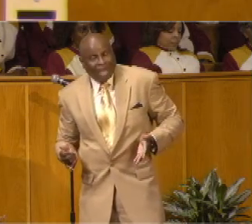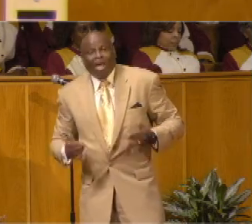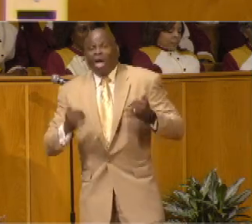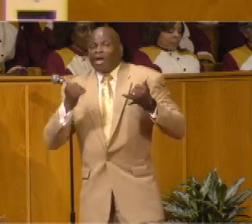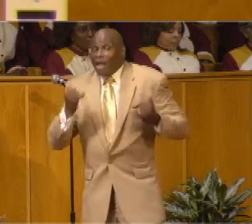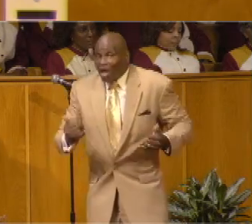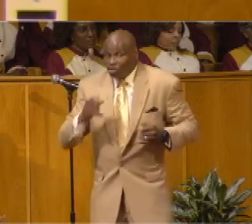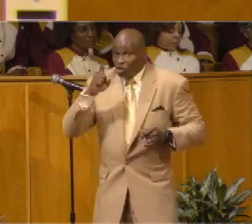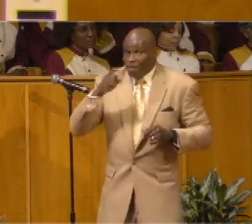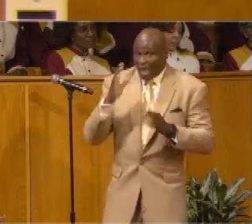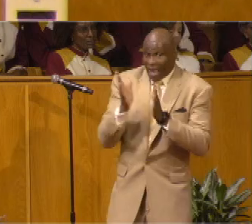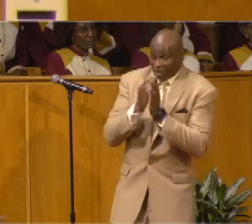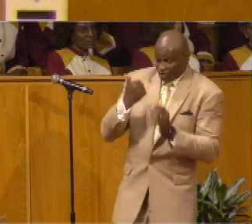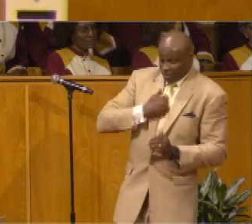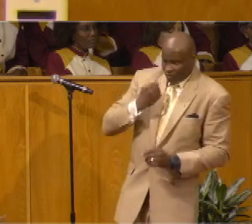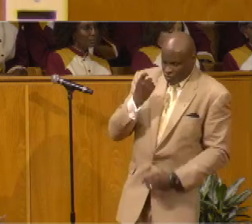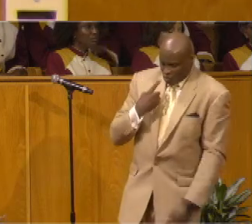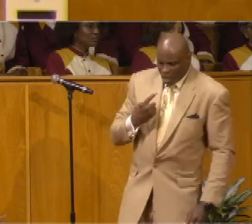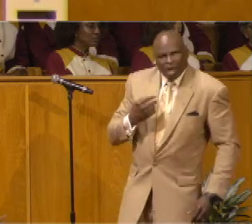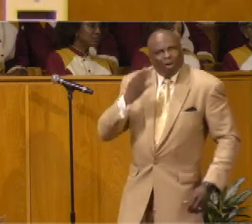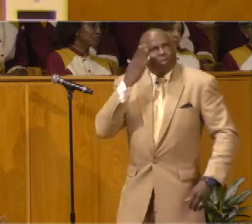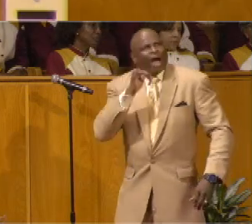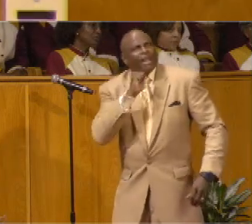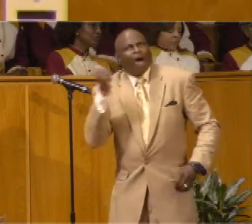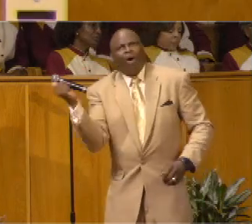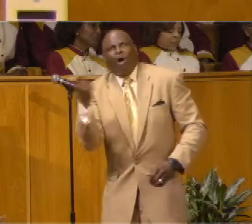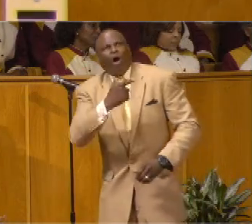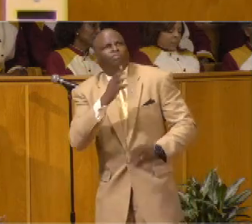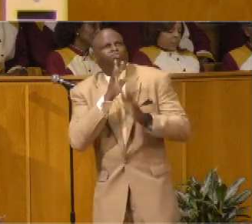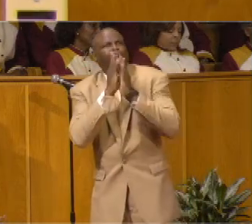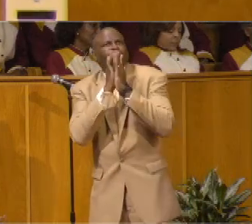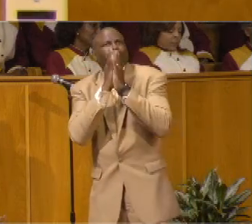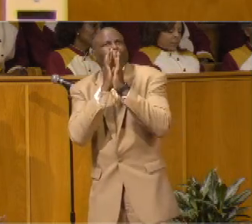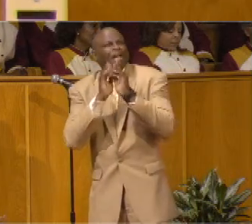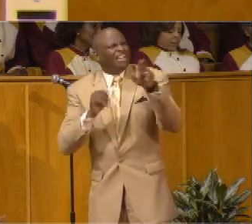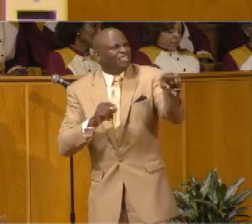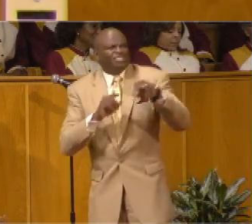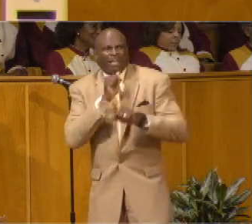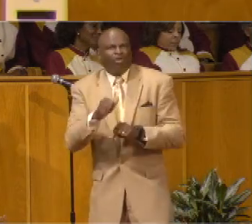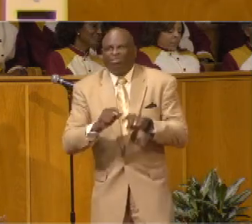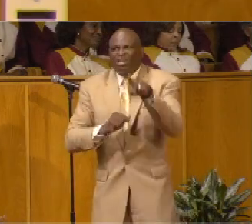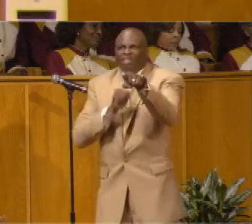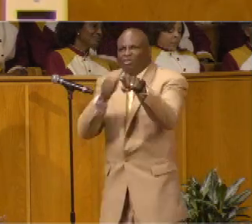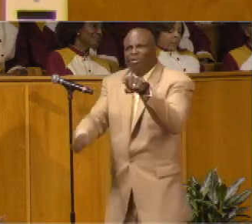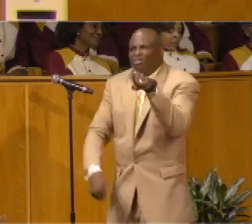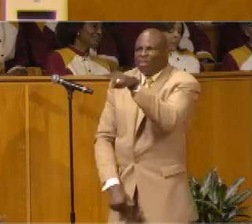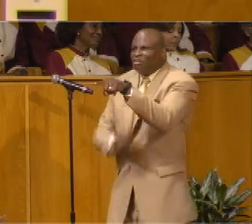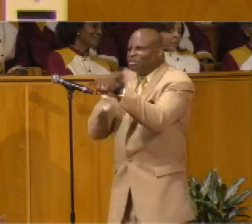Now, what you ought to be asking is, then why come everybody don't talk in tongues when they pray?